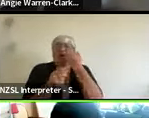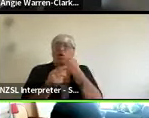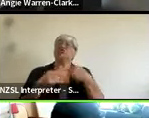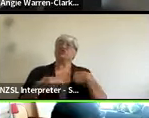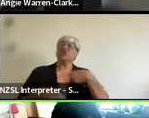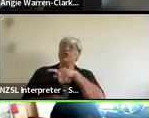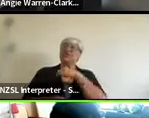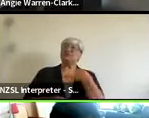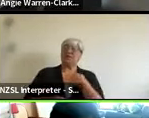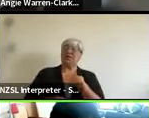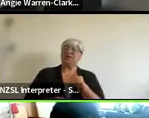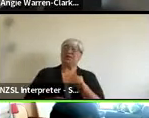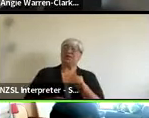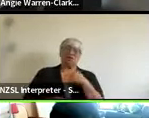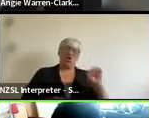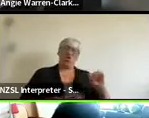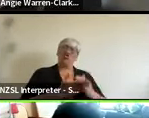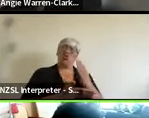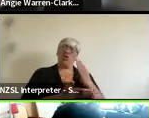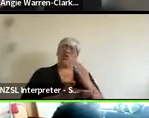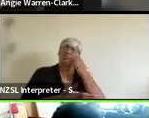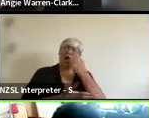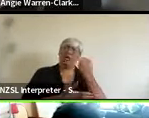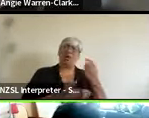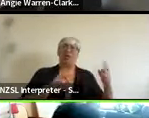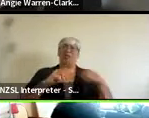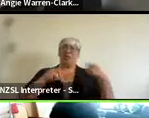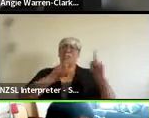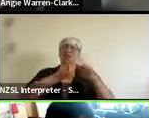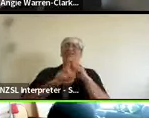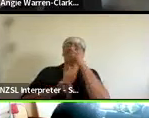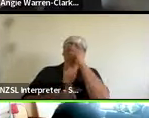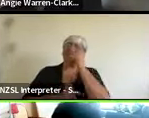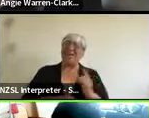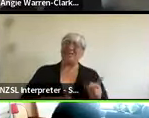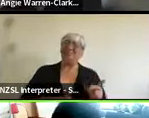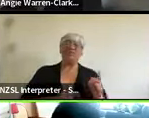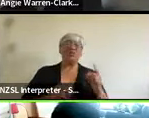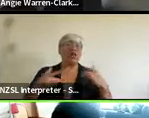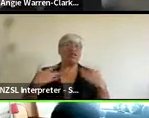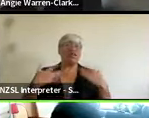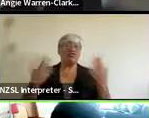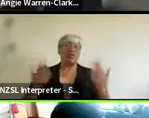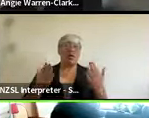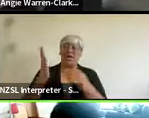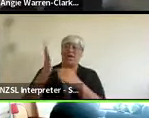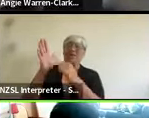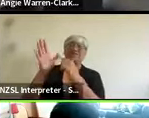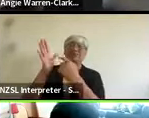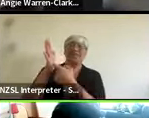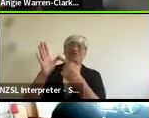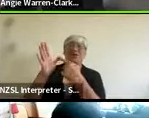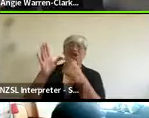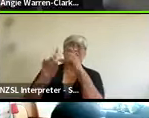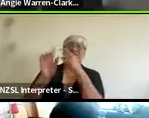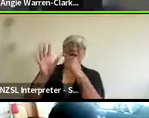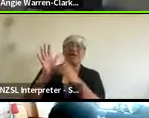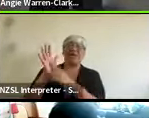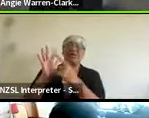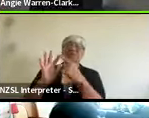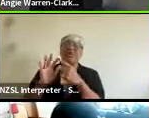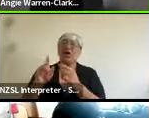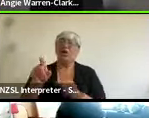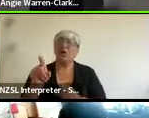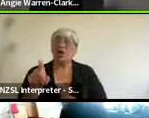trusts me. Her right as Māori is to have me there. She lives in Terrell. Her whānau face